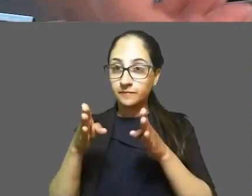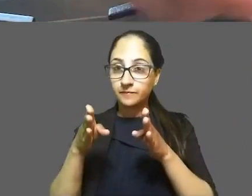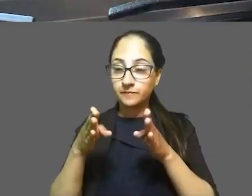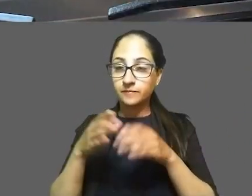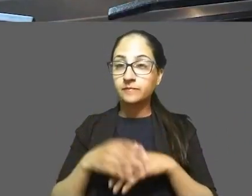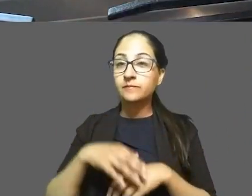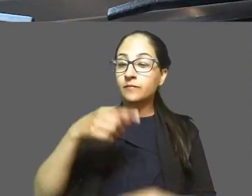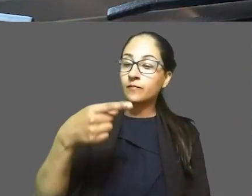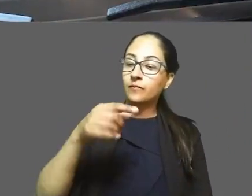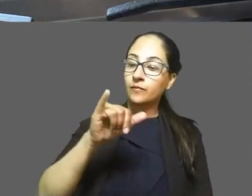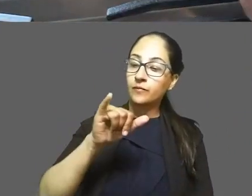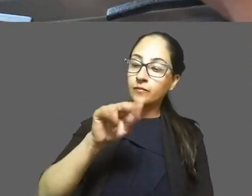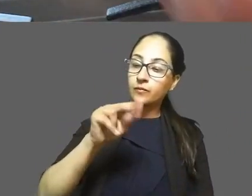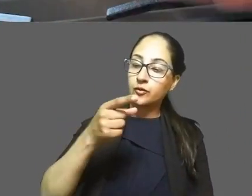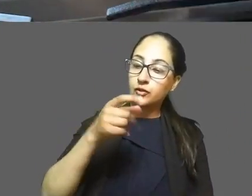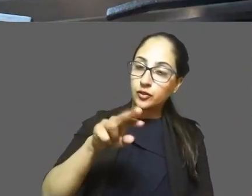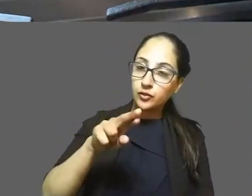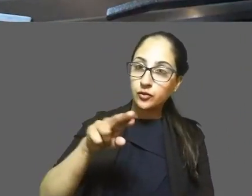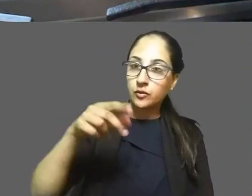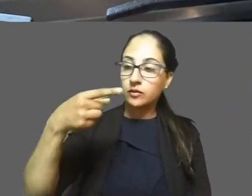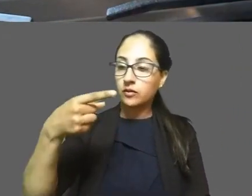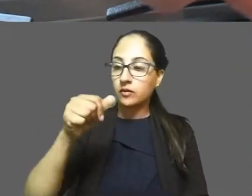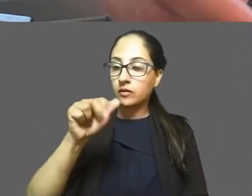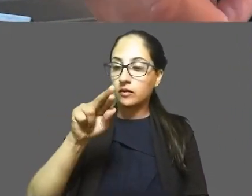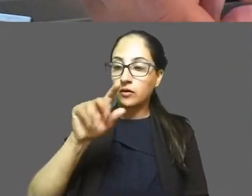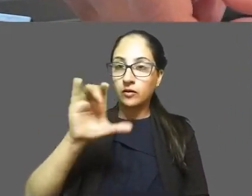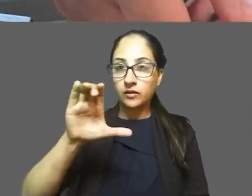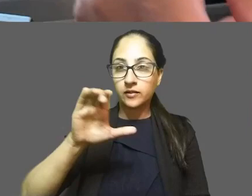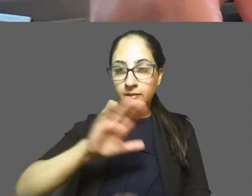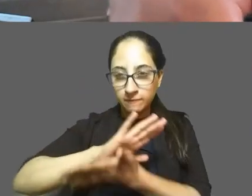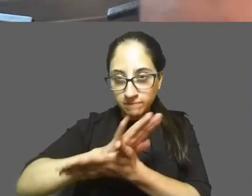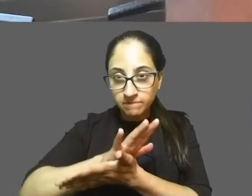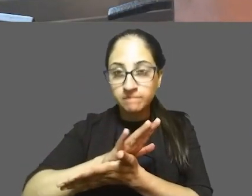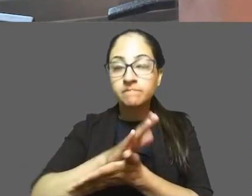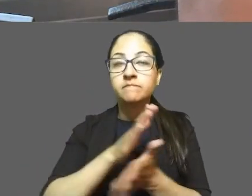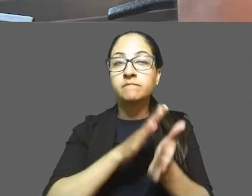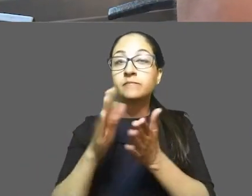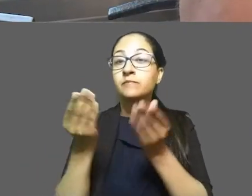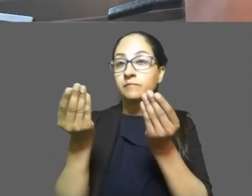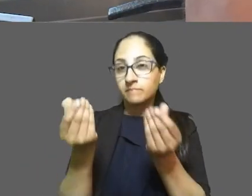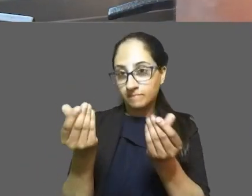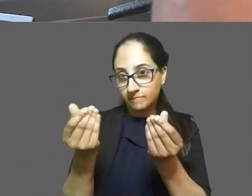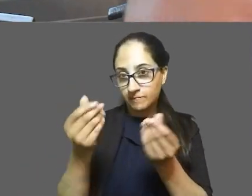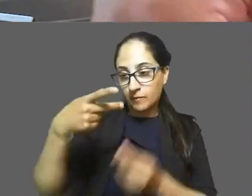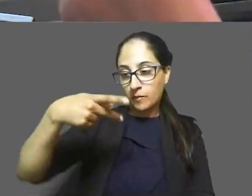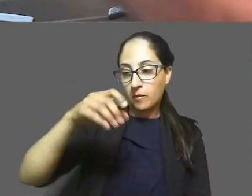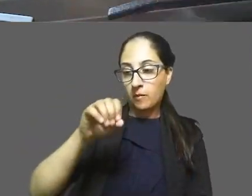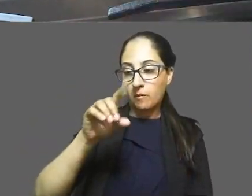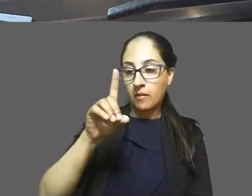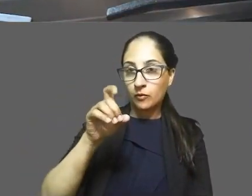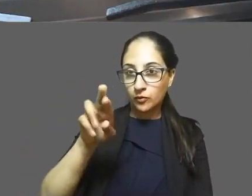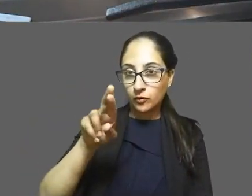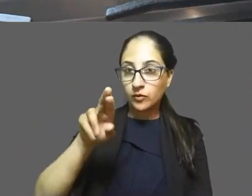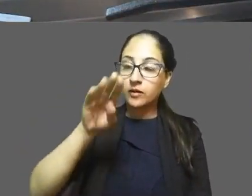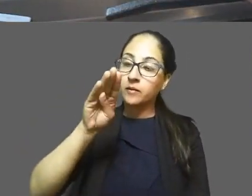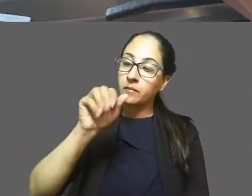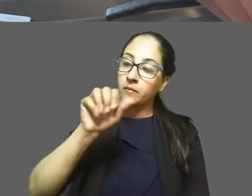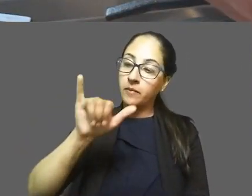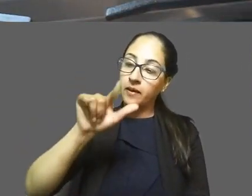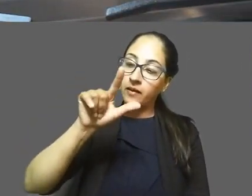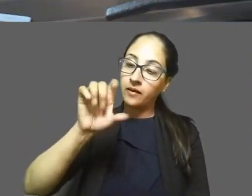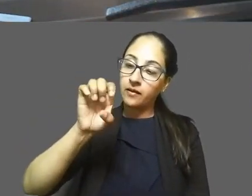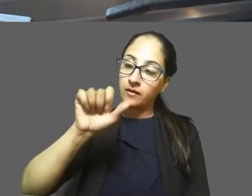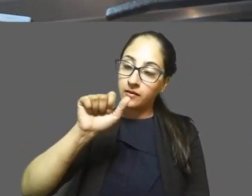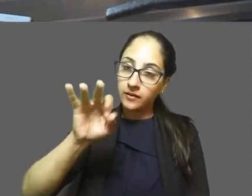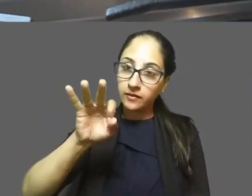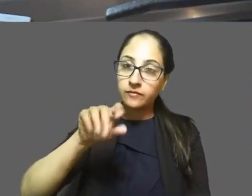We have some pureed ginger and garlic. We have our powdered